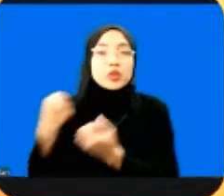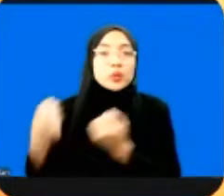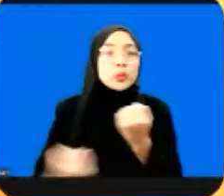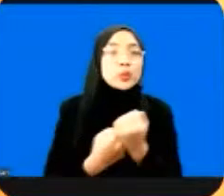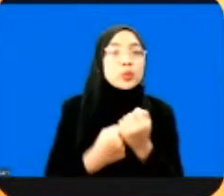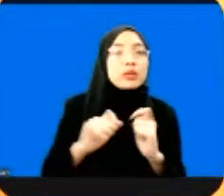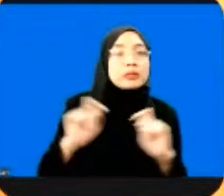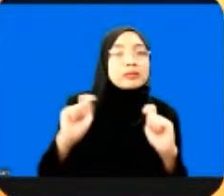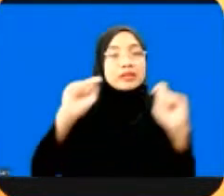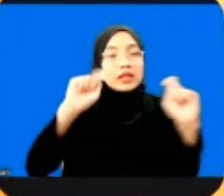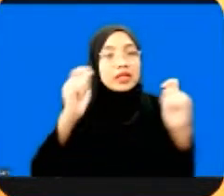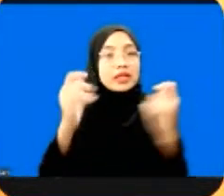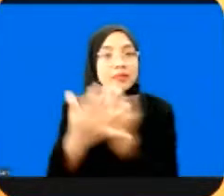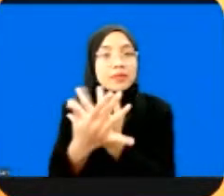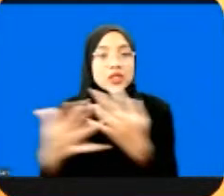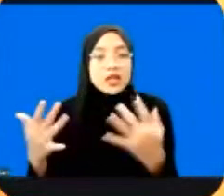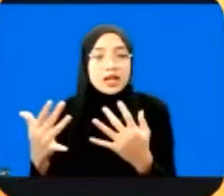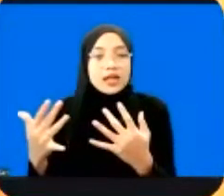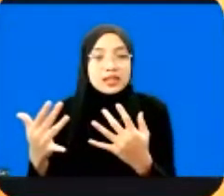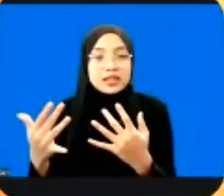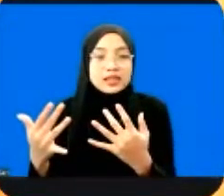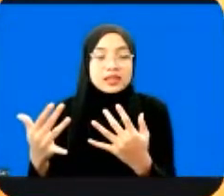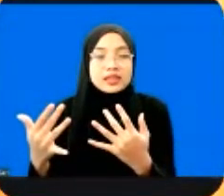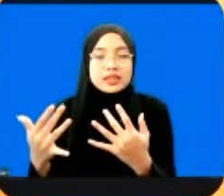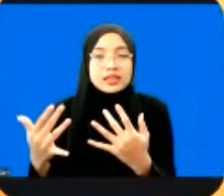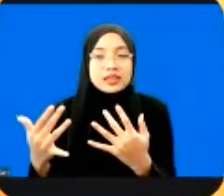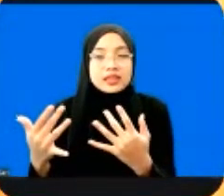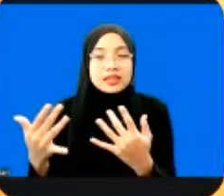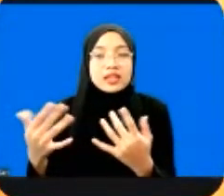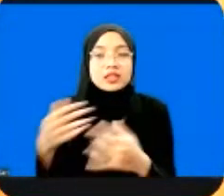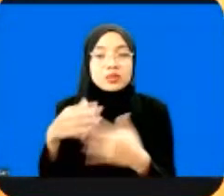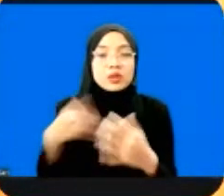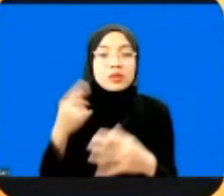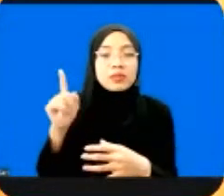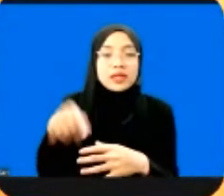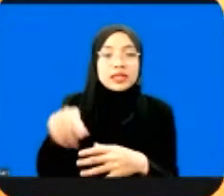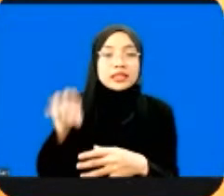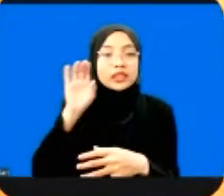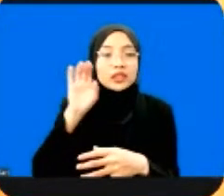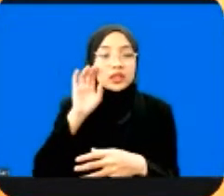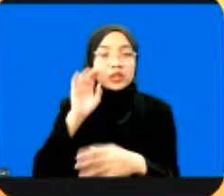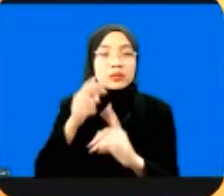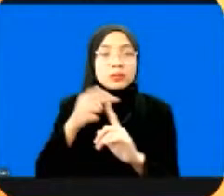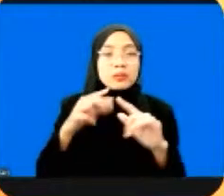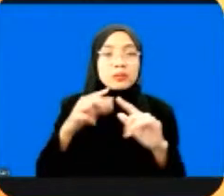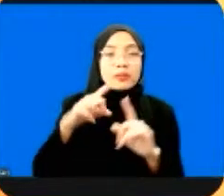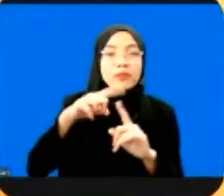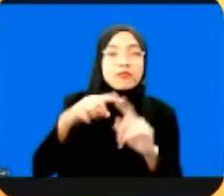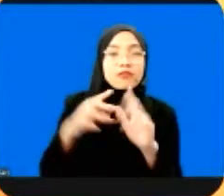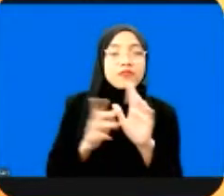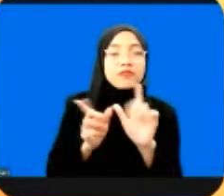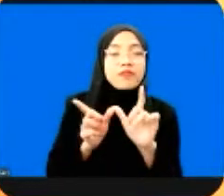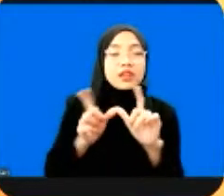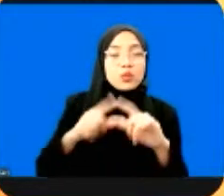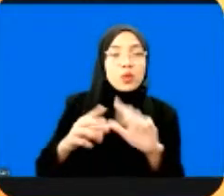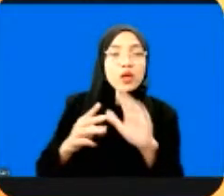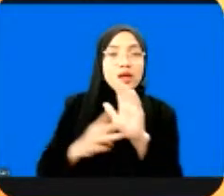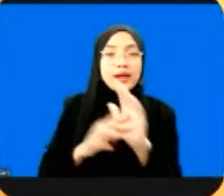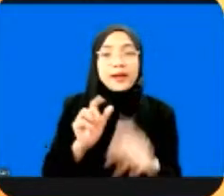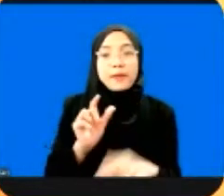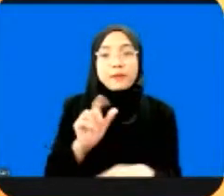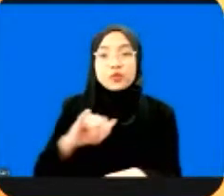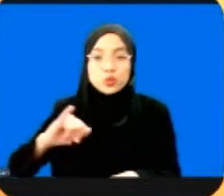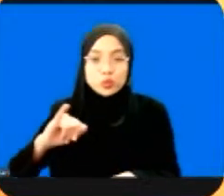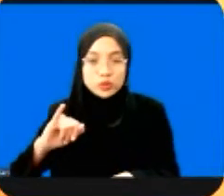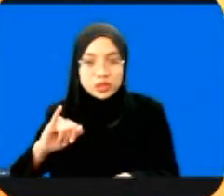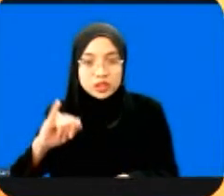that a fatwa issued by the Ulama Council, for example, in Indonesia on a certain vaccine in